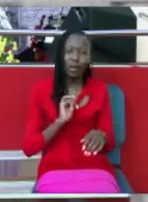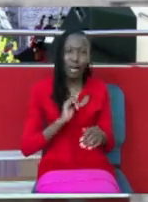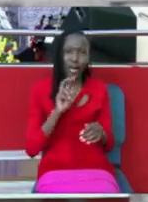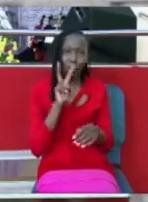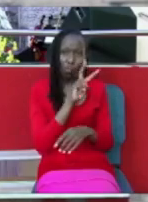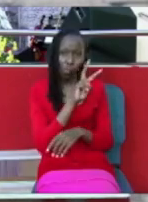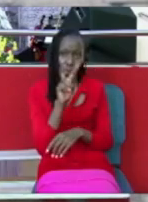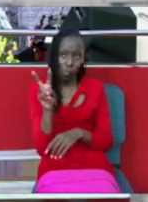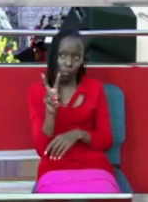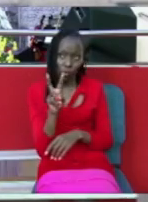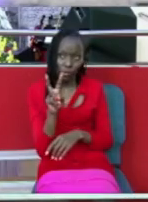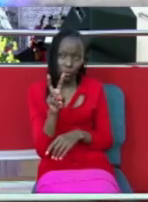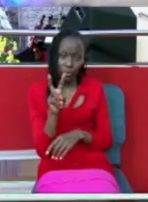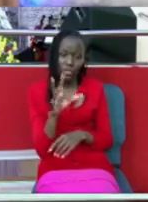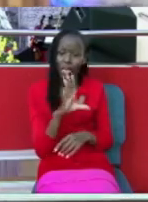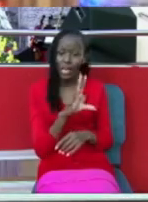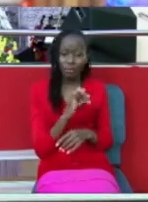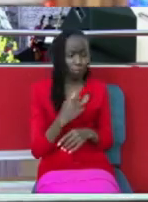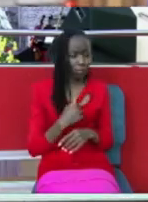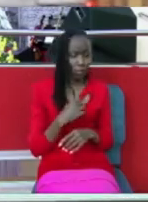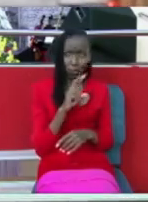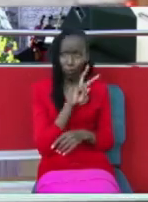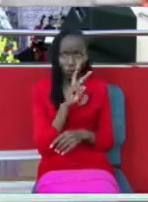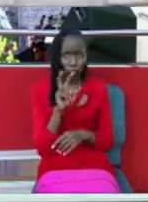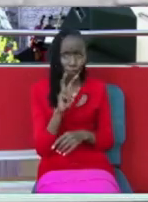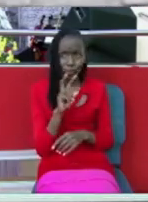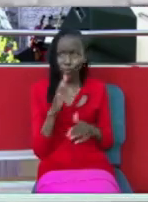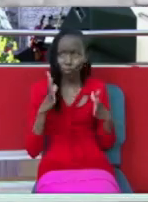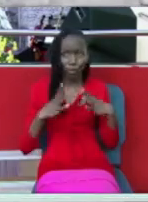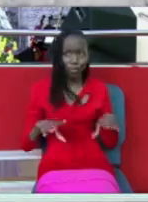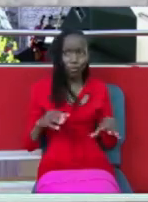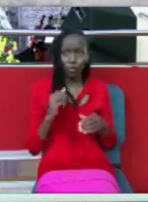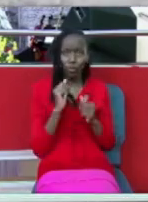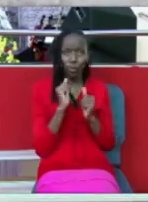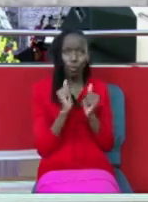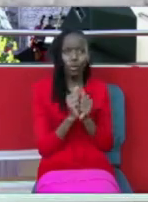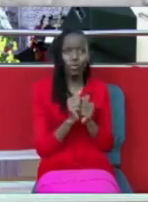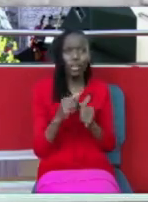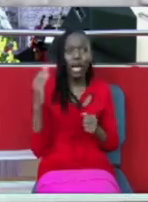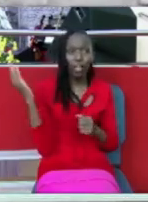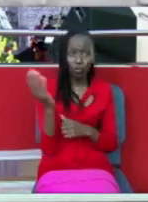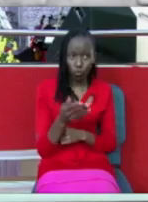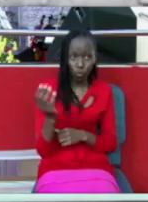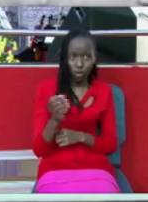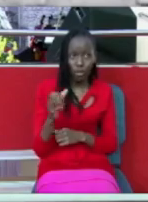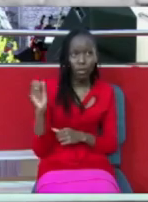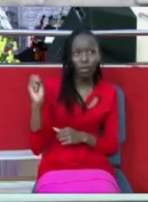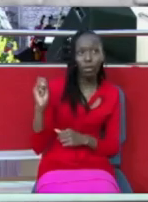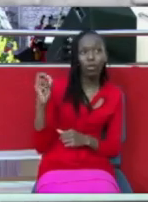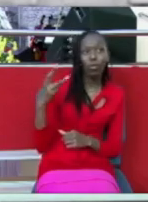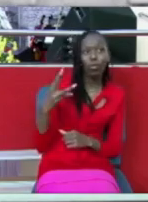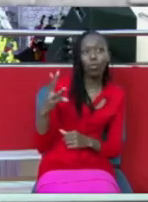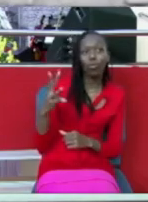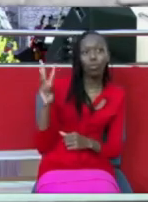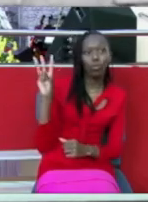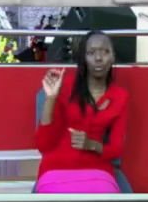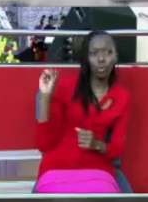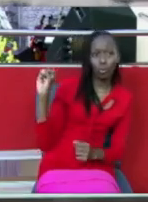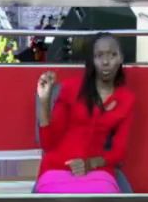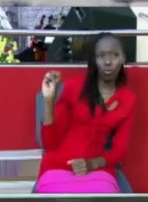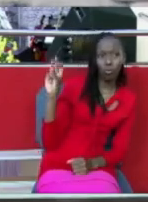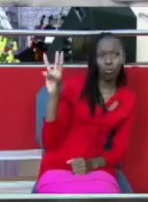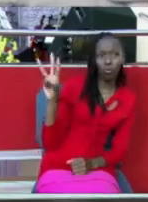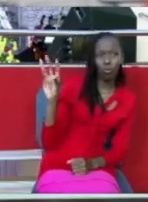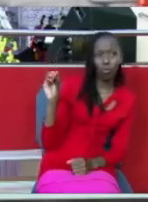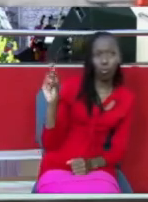nikitazama katikati, I am not seeing anybody with a sword. Simuoni yeyote na upanga. Because you didn't expect us to fight in church today.